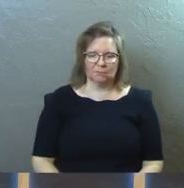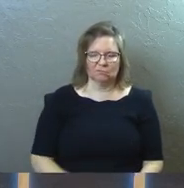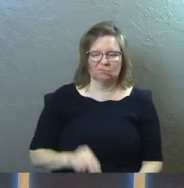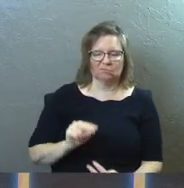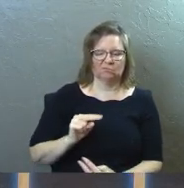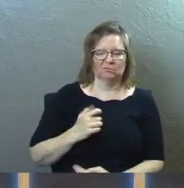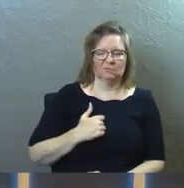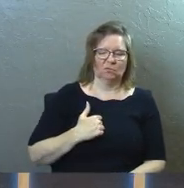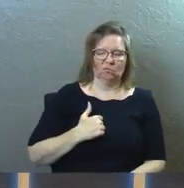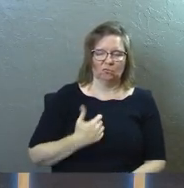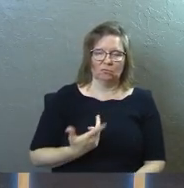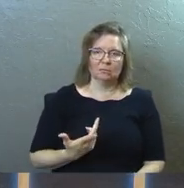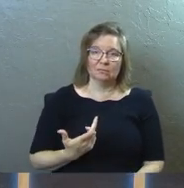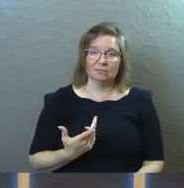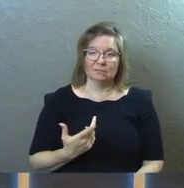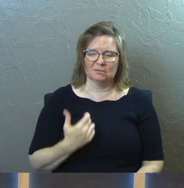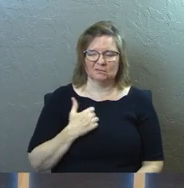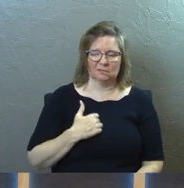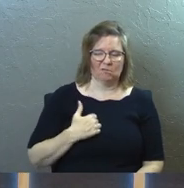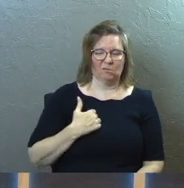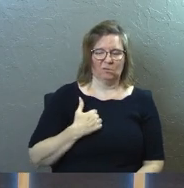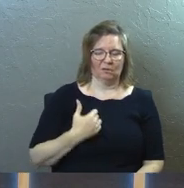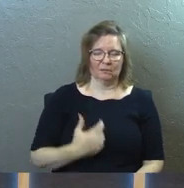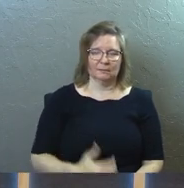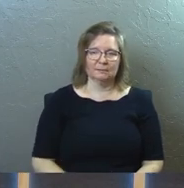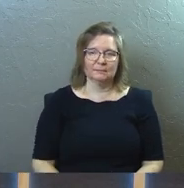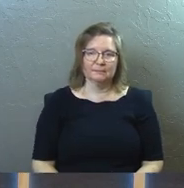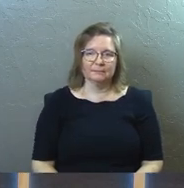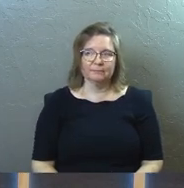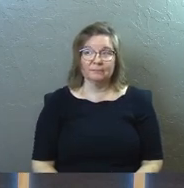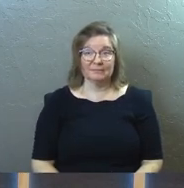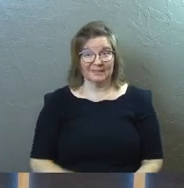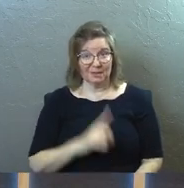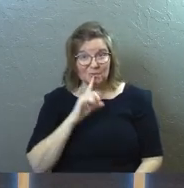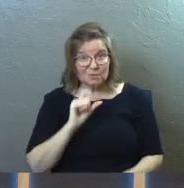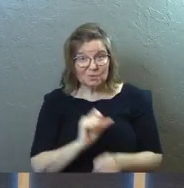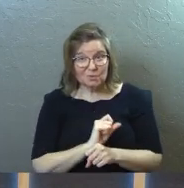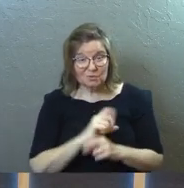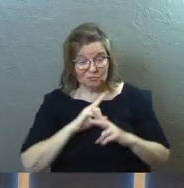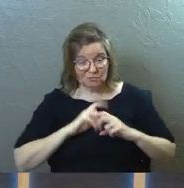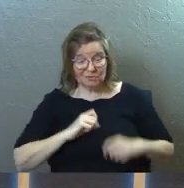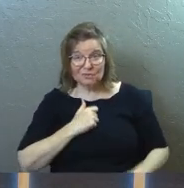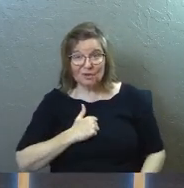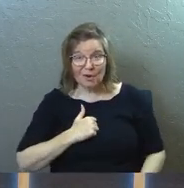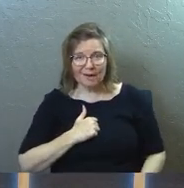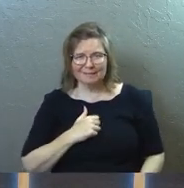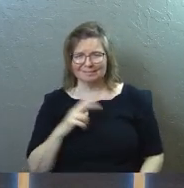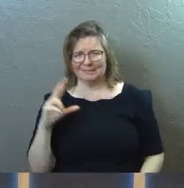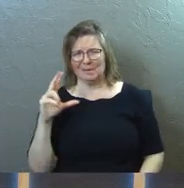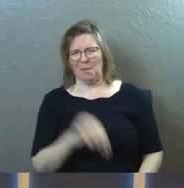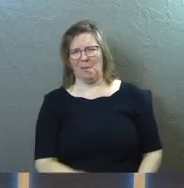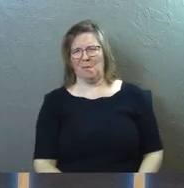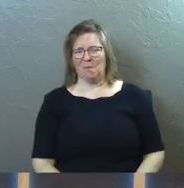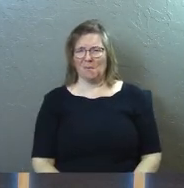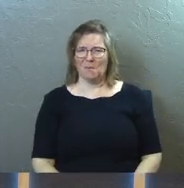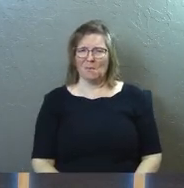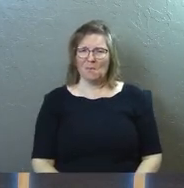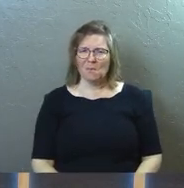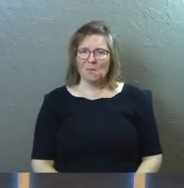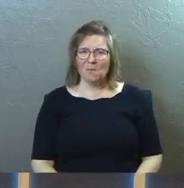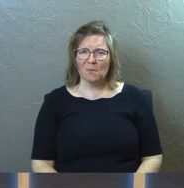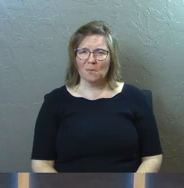Glaring at her. Sorry. Is he sorry? No.